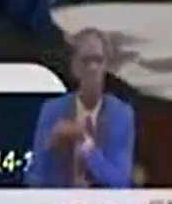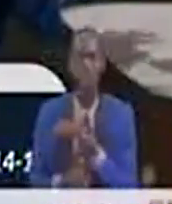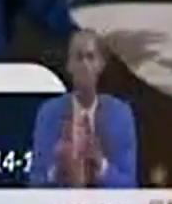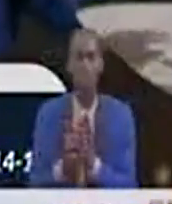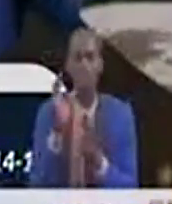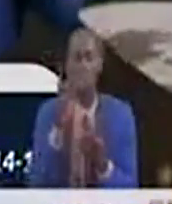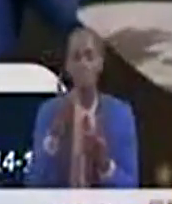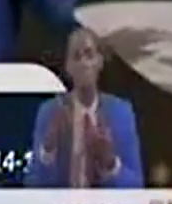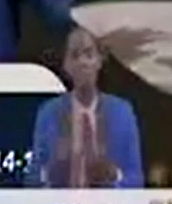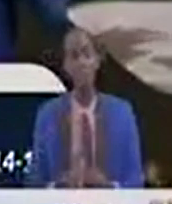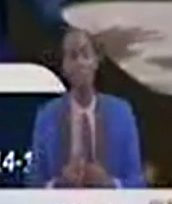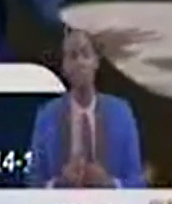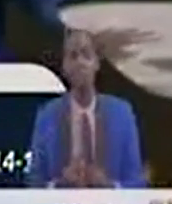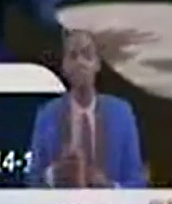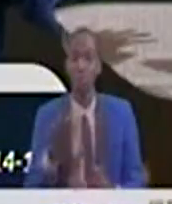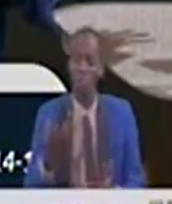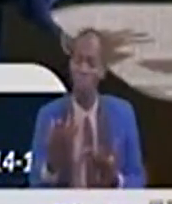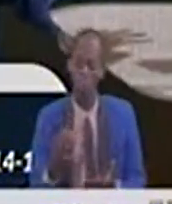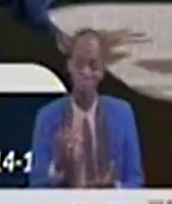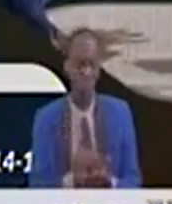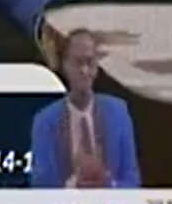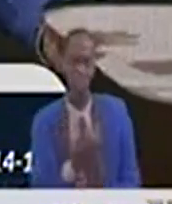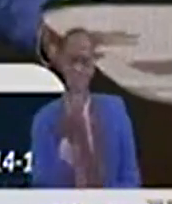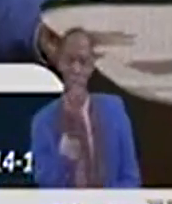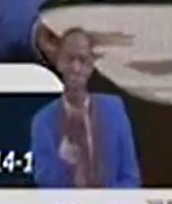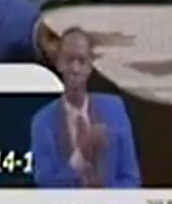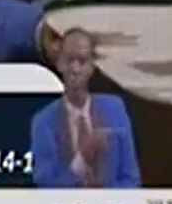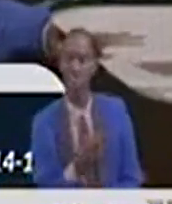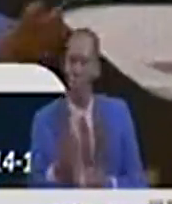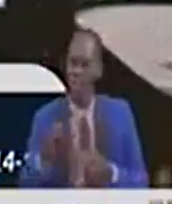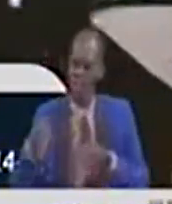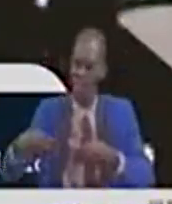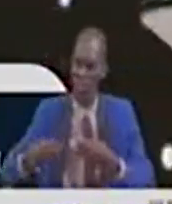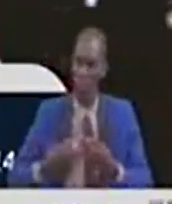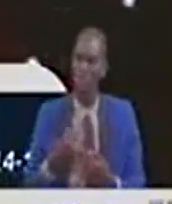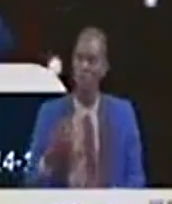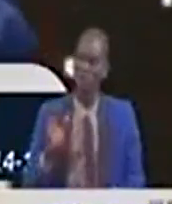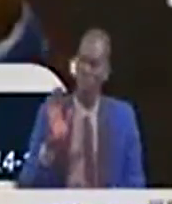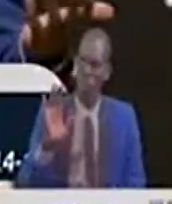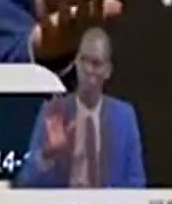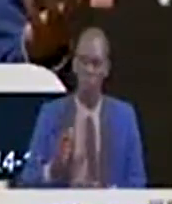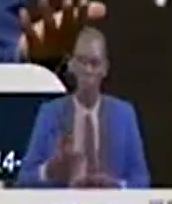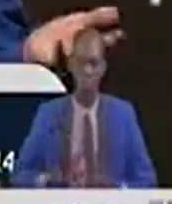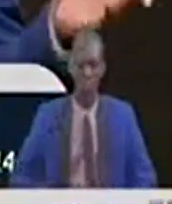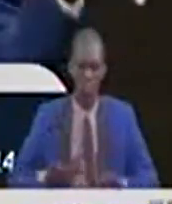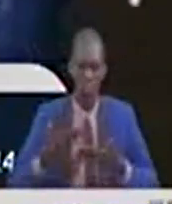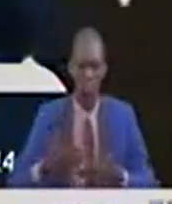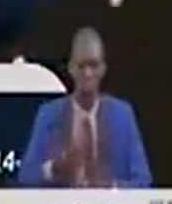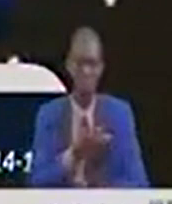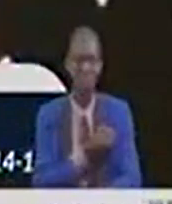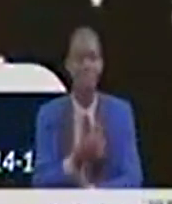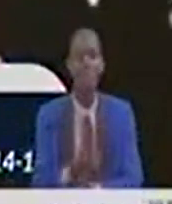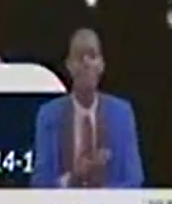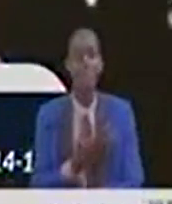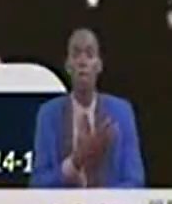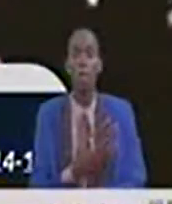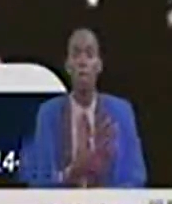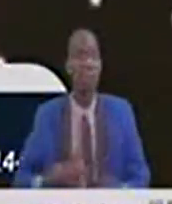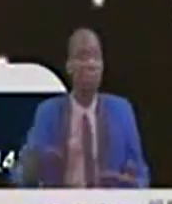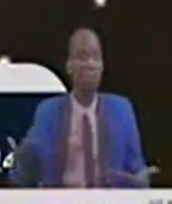me your birthright. He was not watching. And unfortunately, Esau did not have